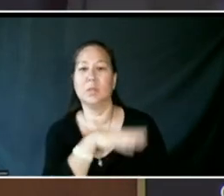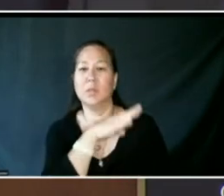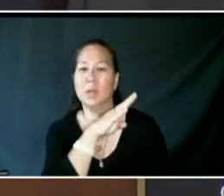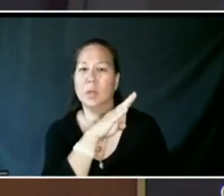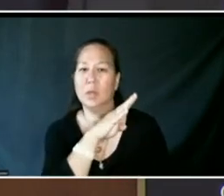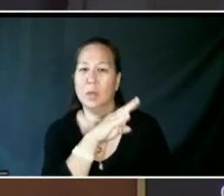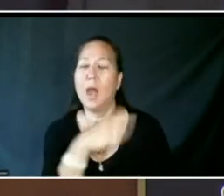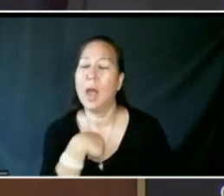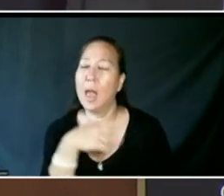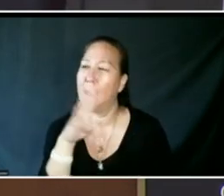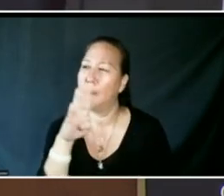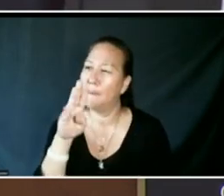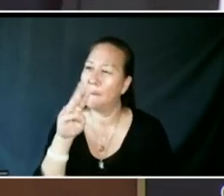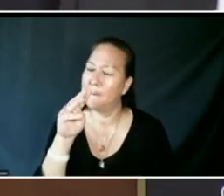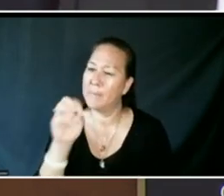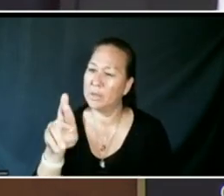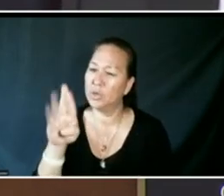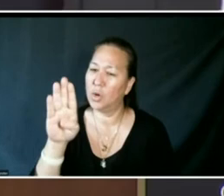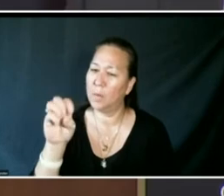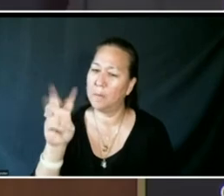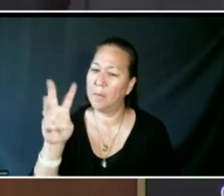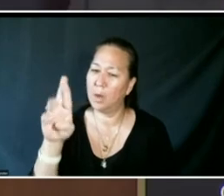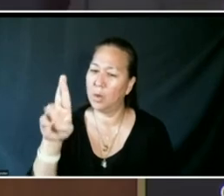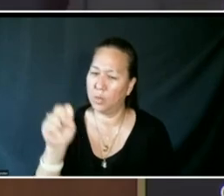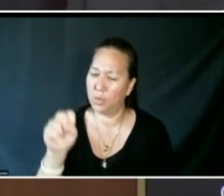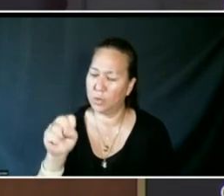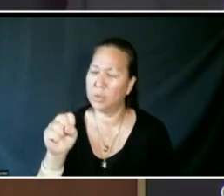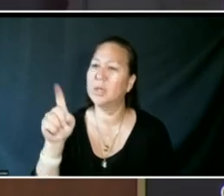I want to thank you for your service to the state of Arizona and to the